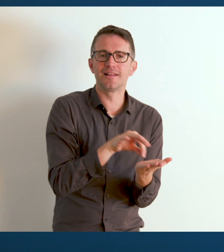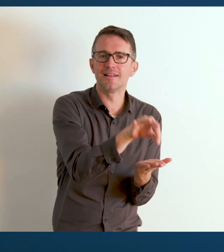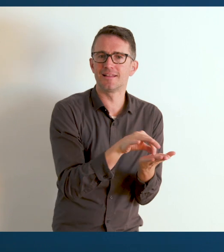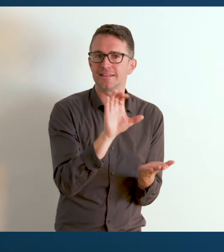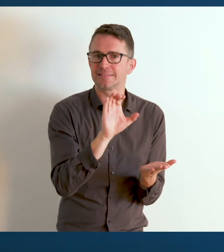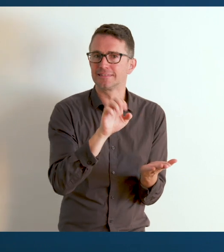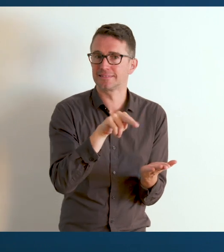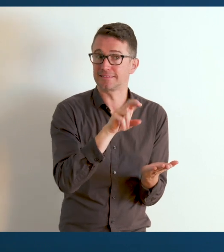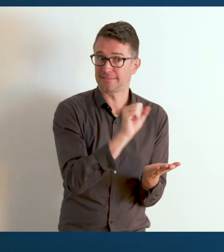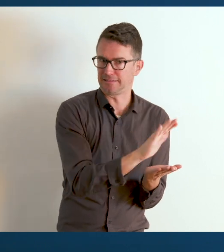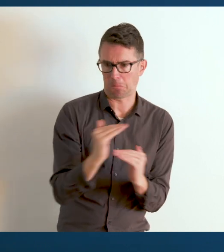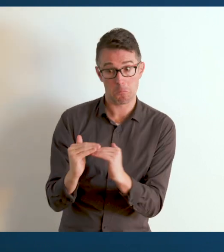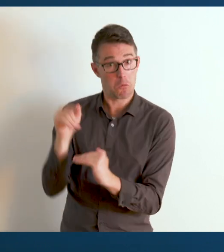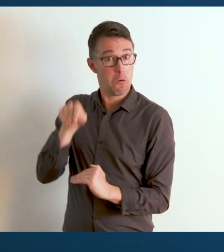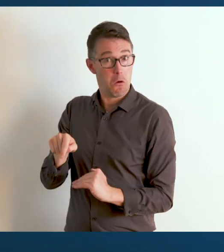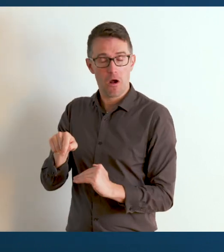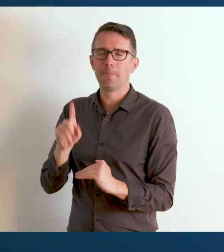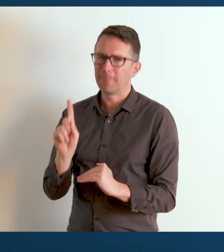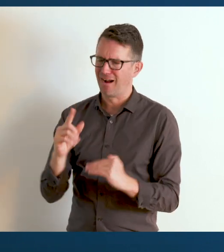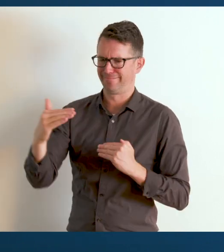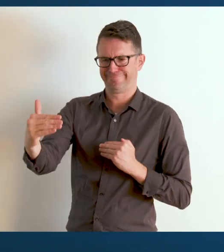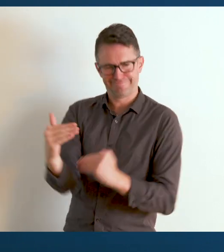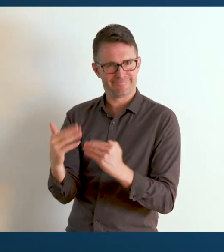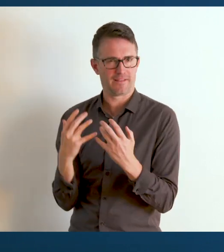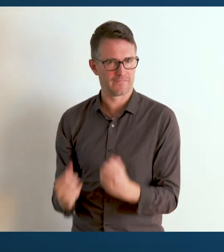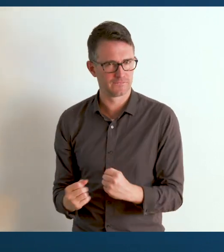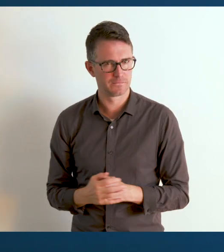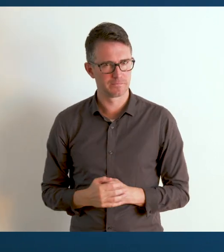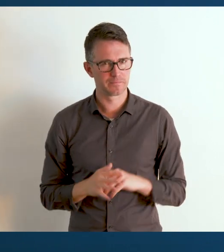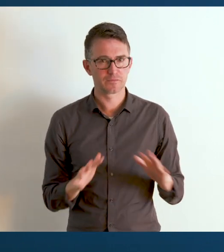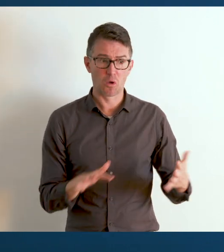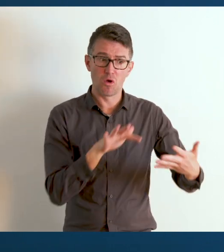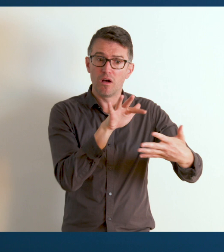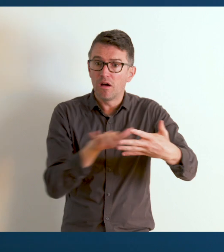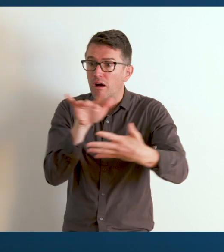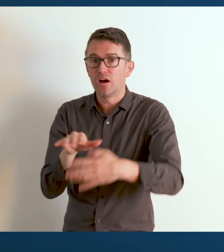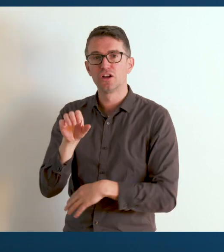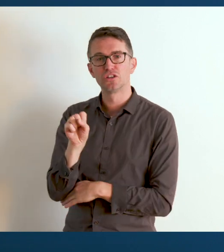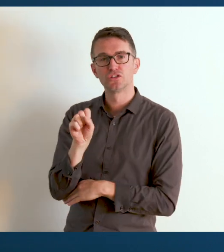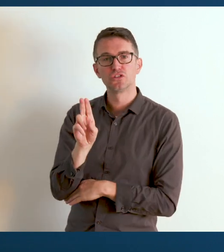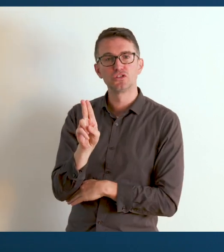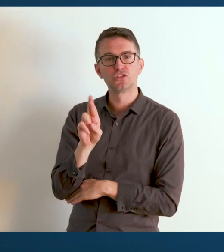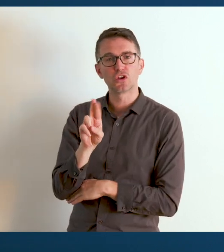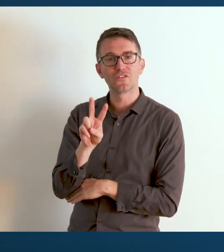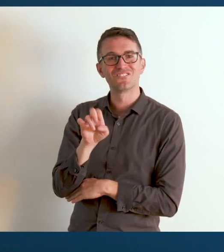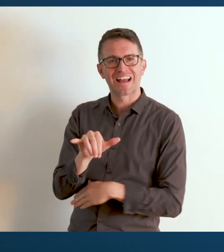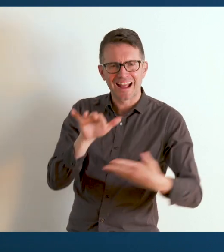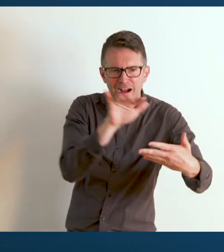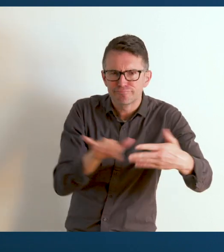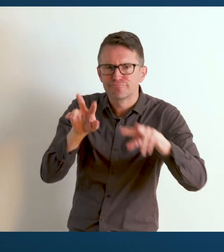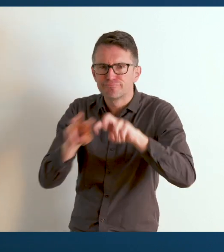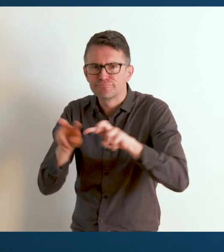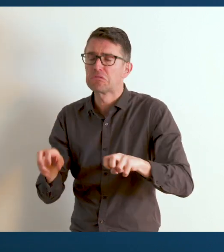census, but it is still limited. And these surveys, as I said, can be done continually